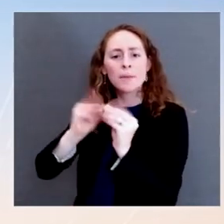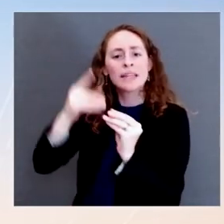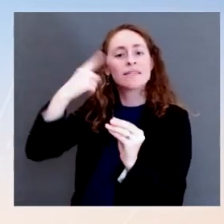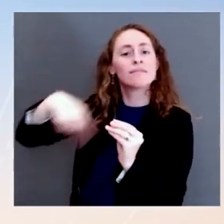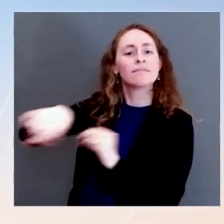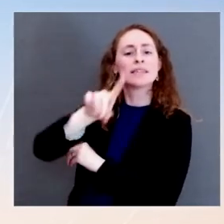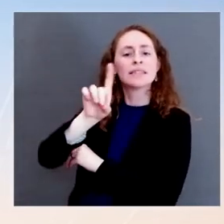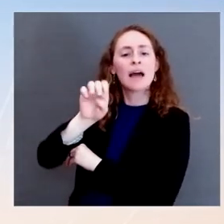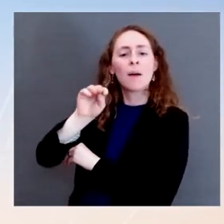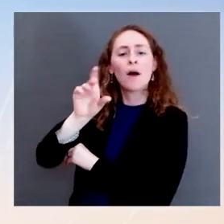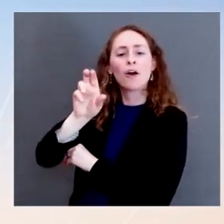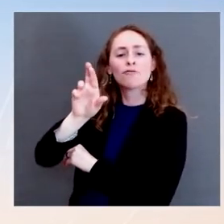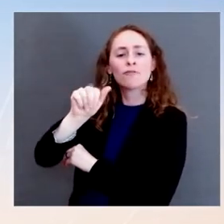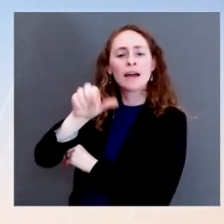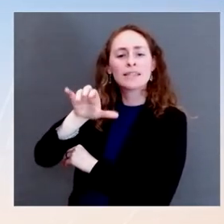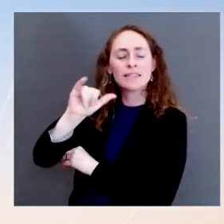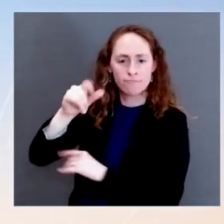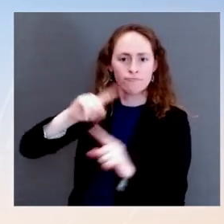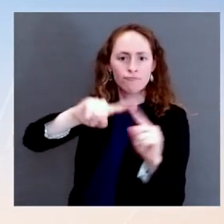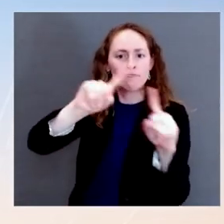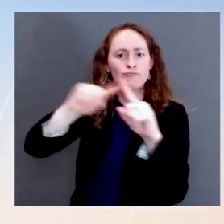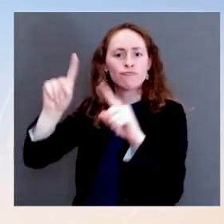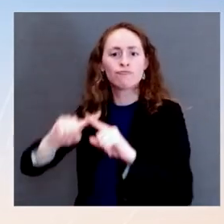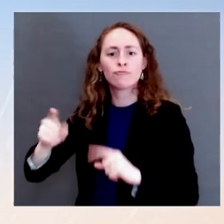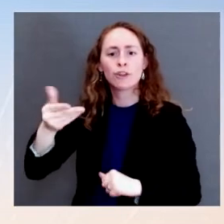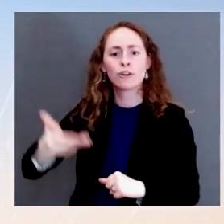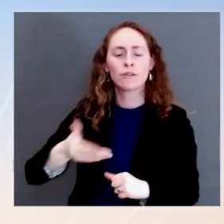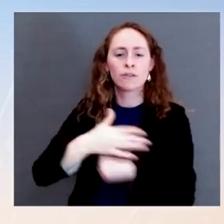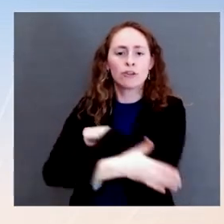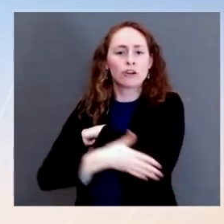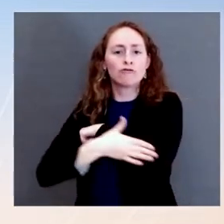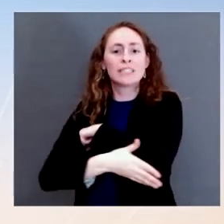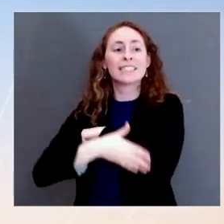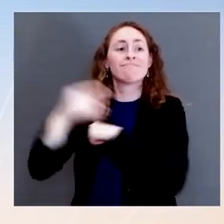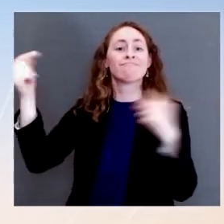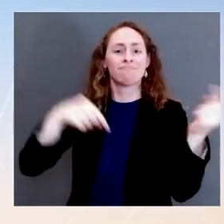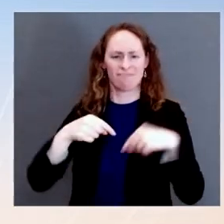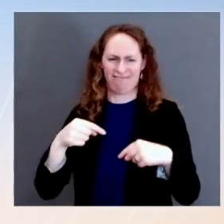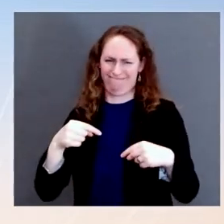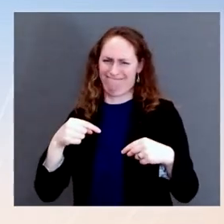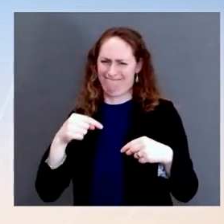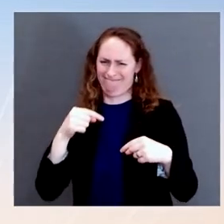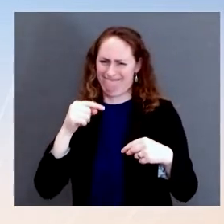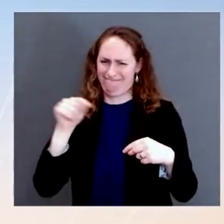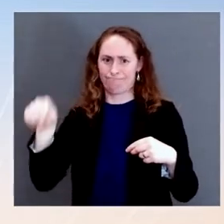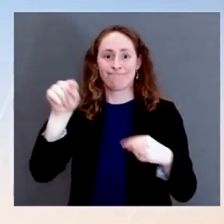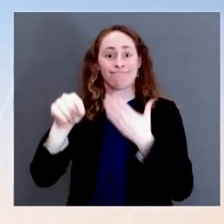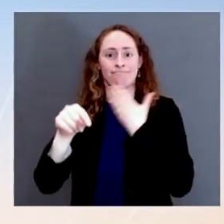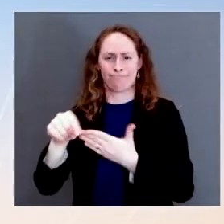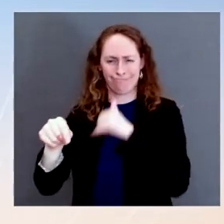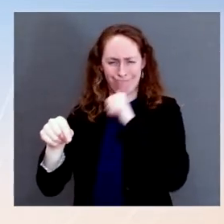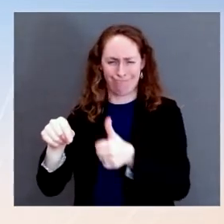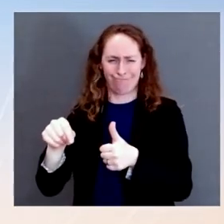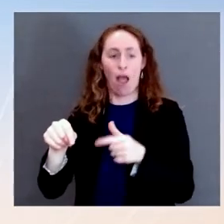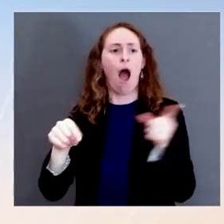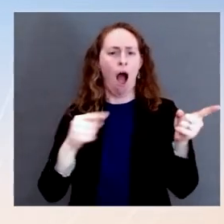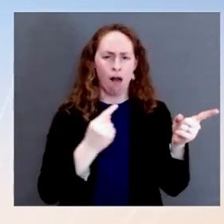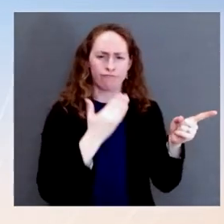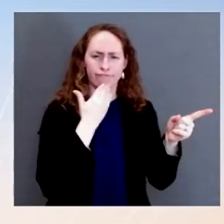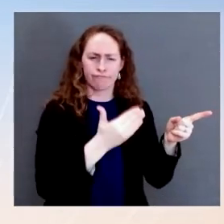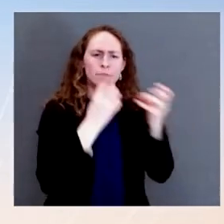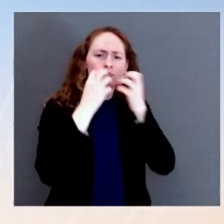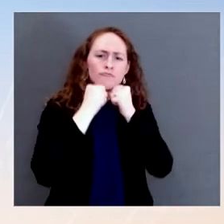Democracy Summit that will happen later this week is an opportunity to bring together U.S. officials, civil society leaders, and foreign leaders